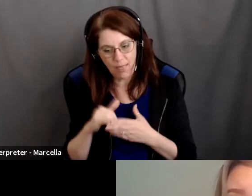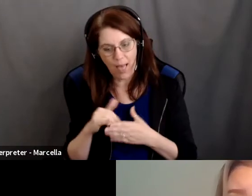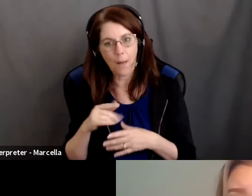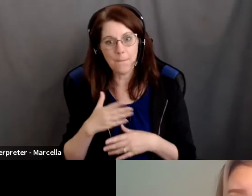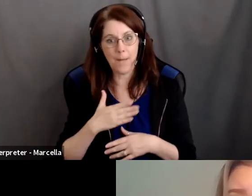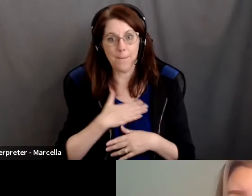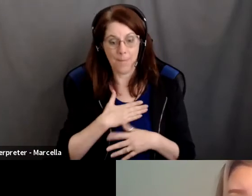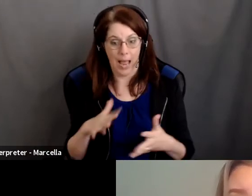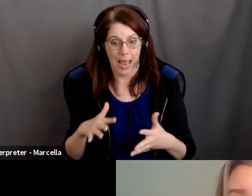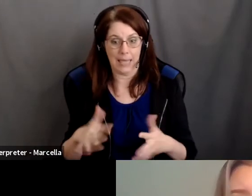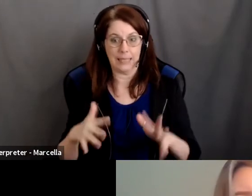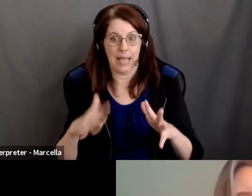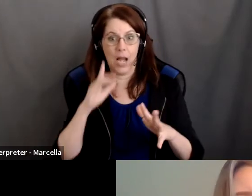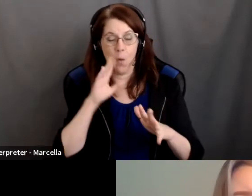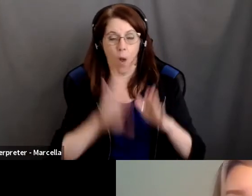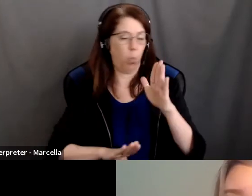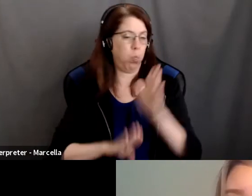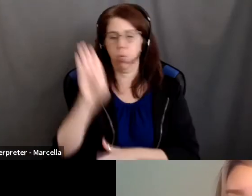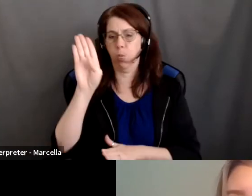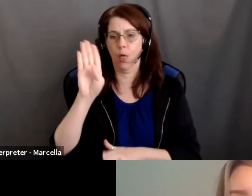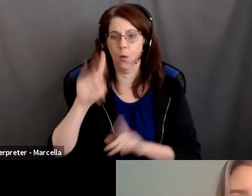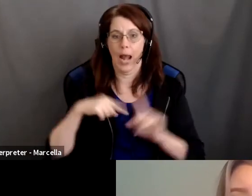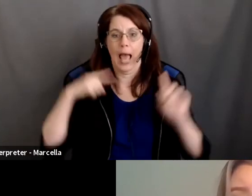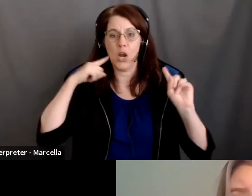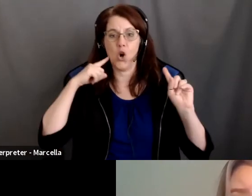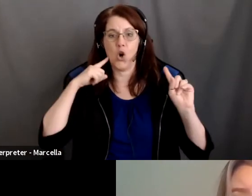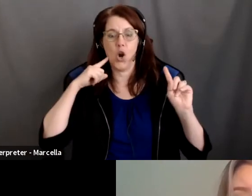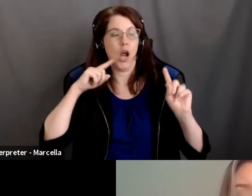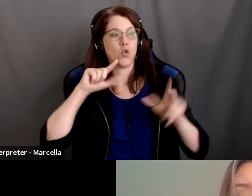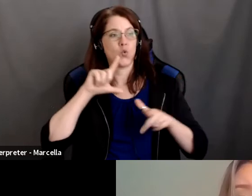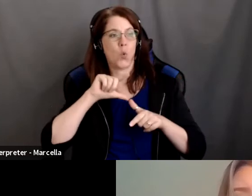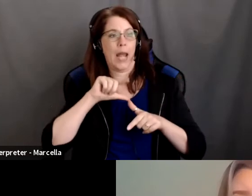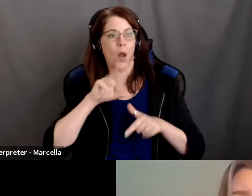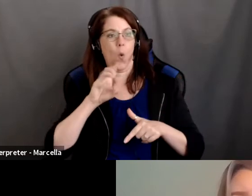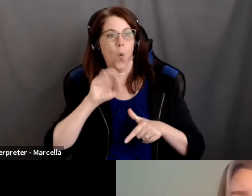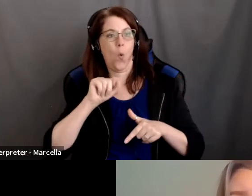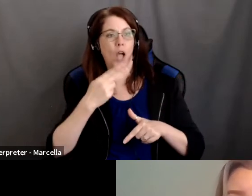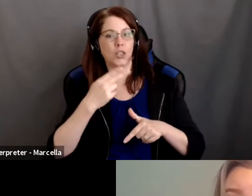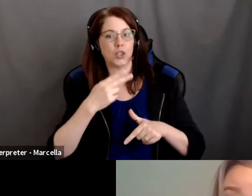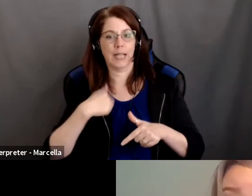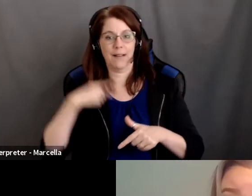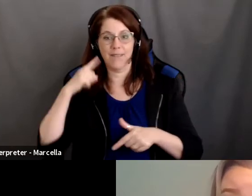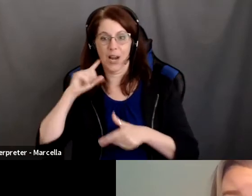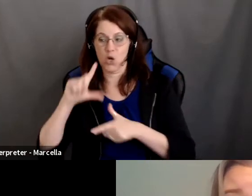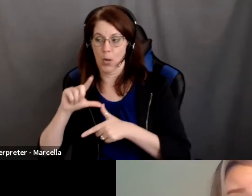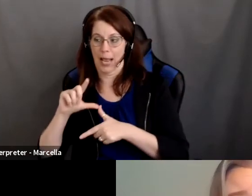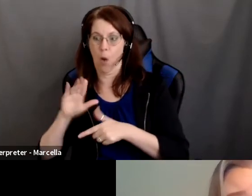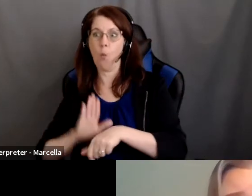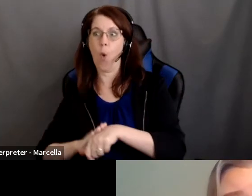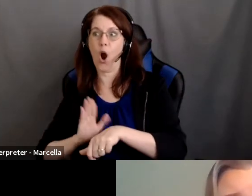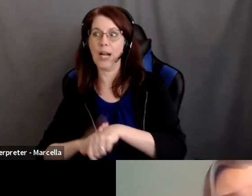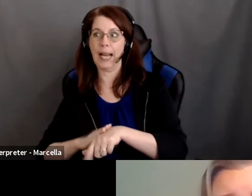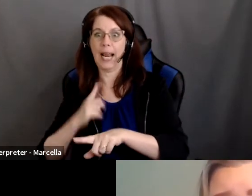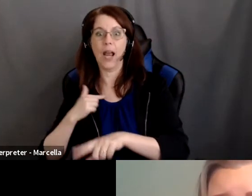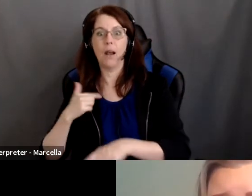my anxiety is going to kick in immediately when I hear the words tornado watch, and it's going to go into overdrive when I hear tornado warning. And that